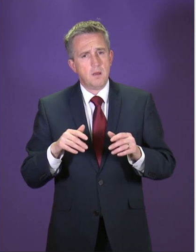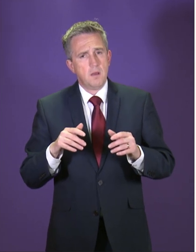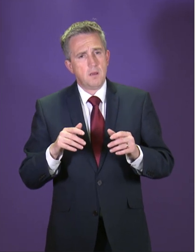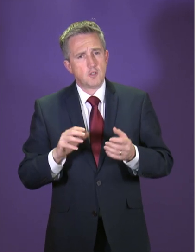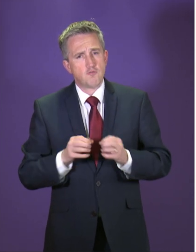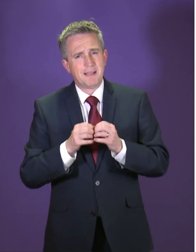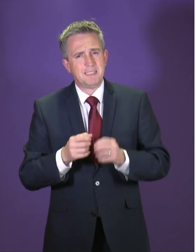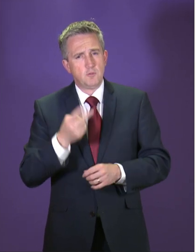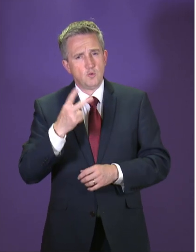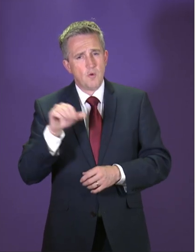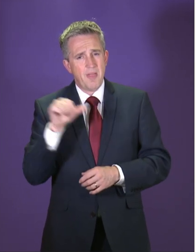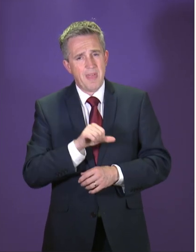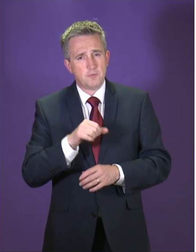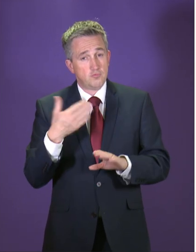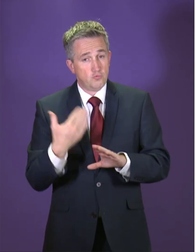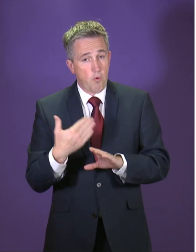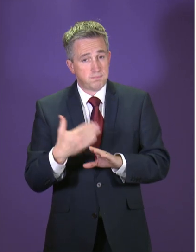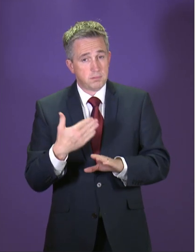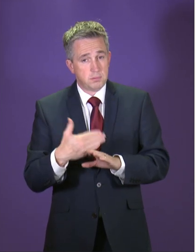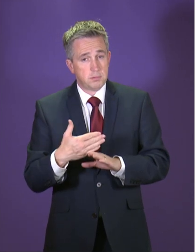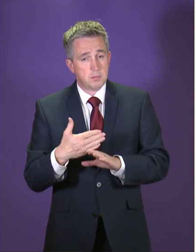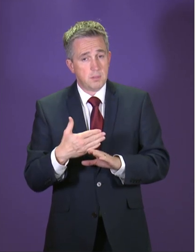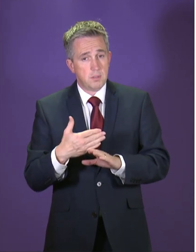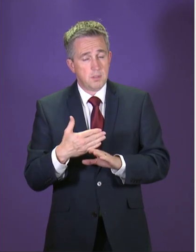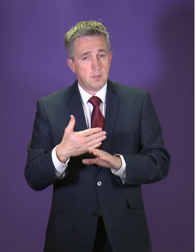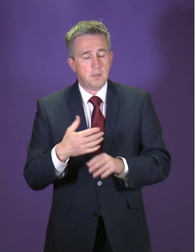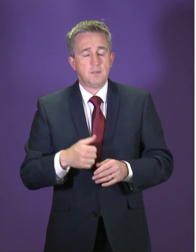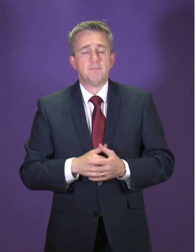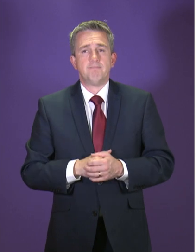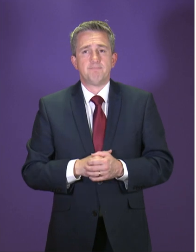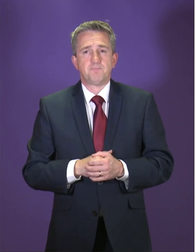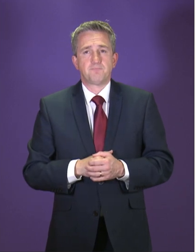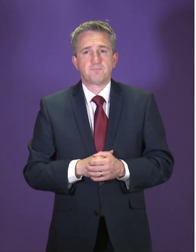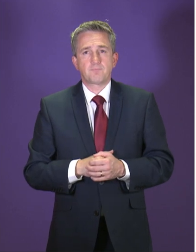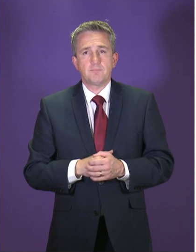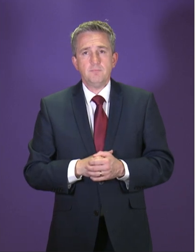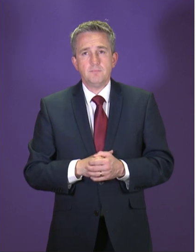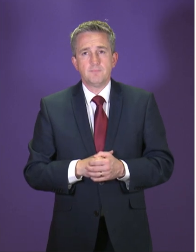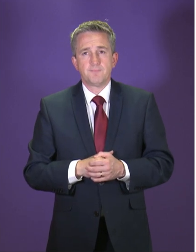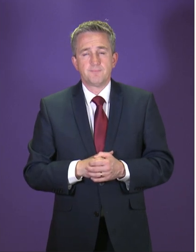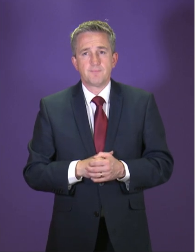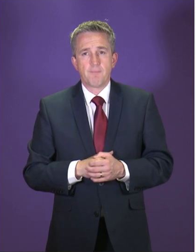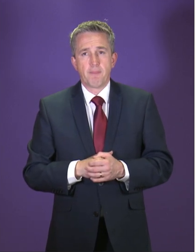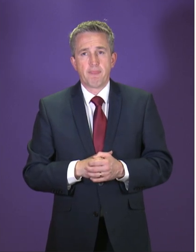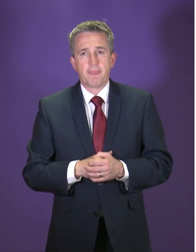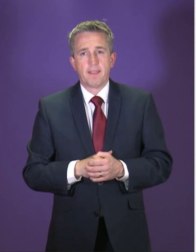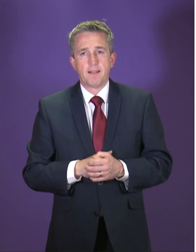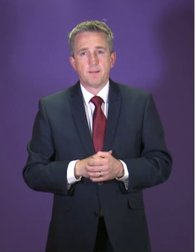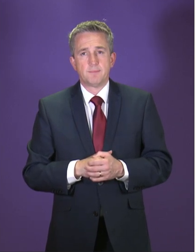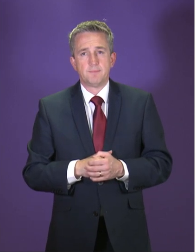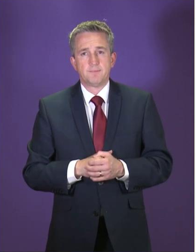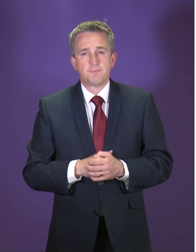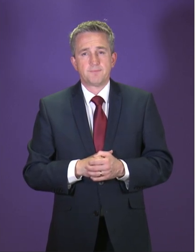2,000 jobs. So it had an impact. Actually, the with